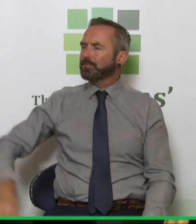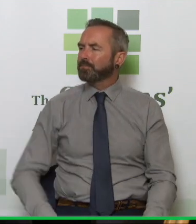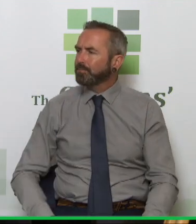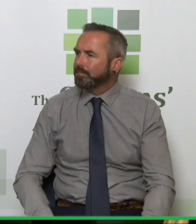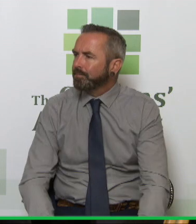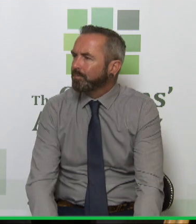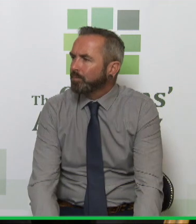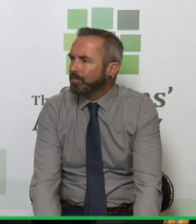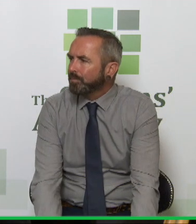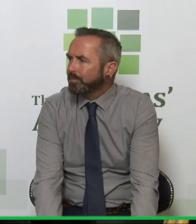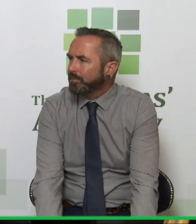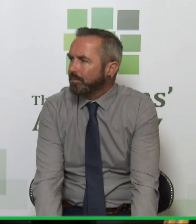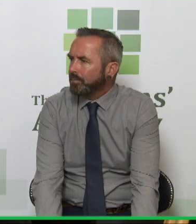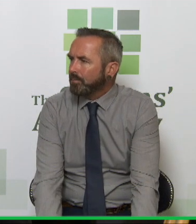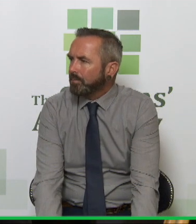Mhm.